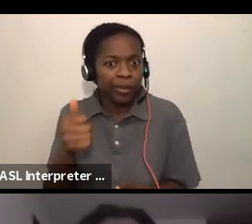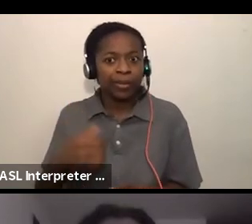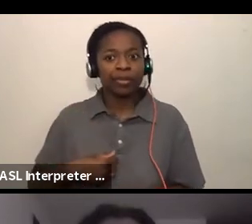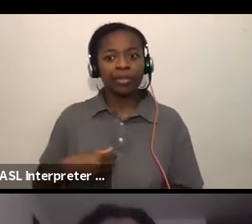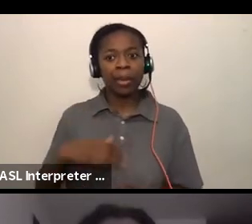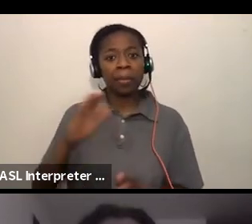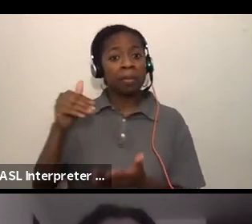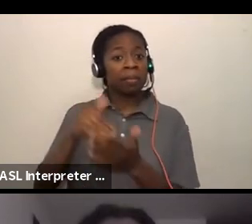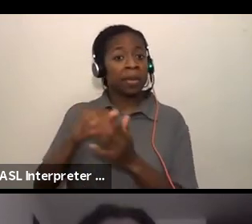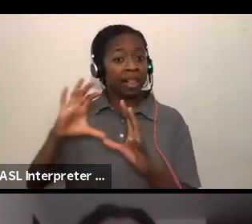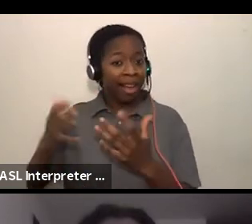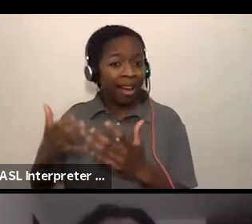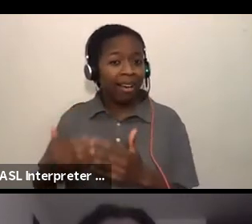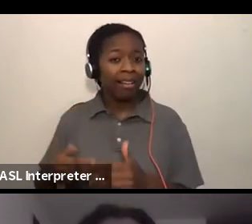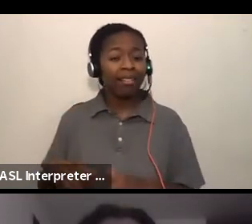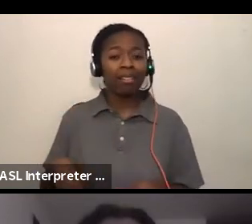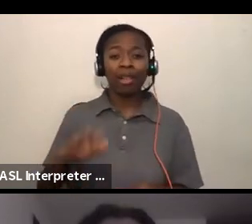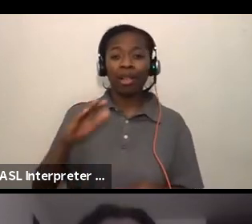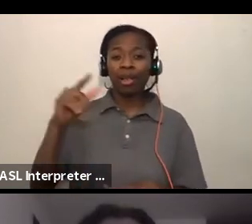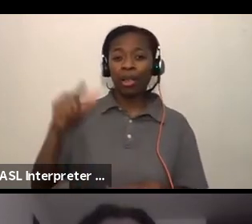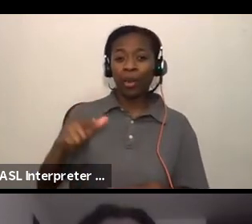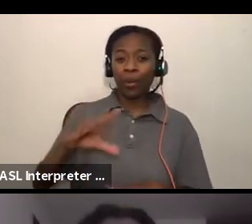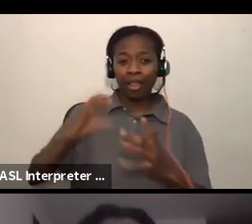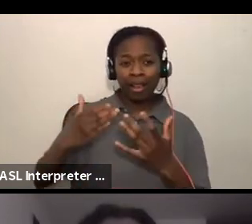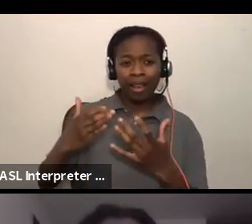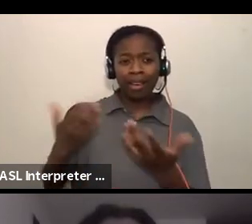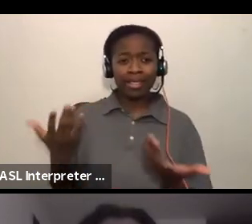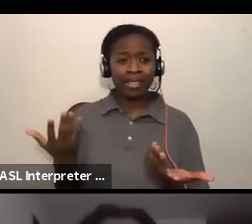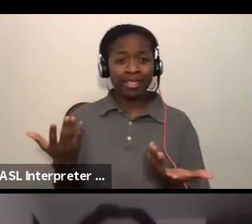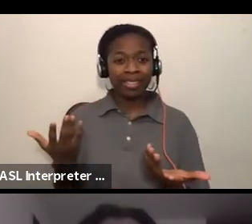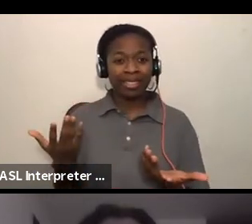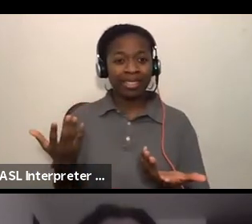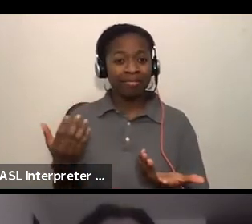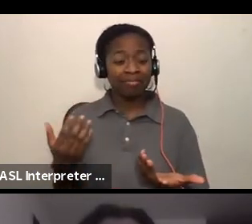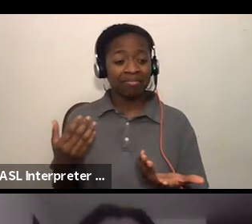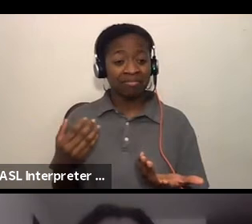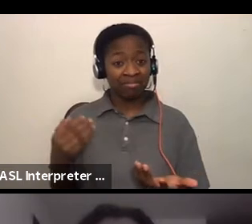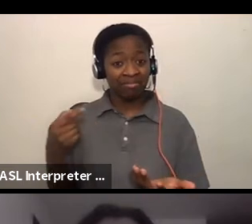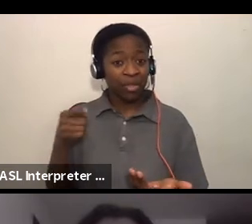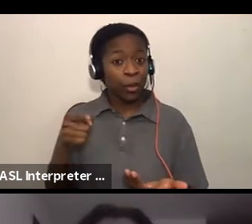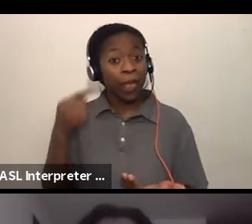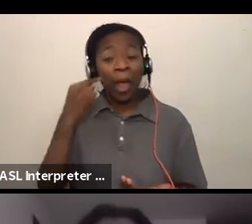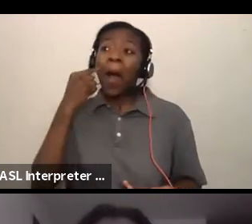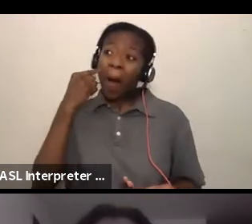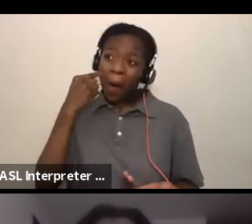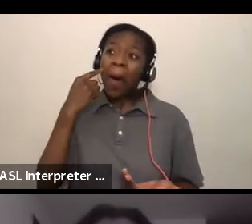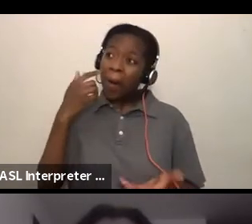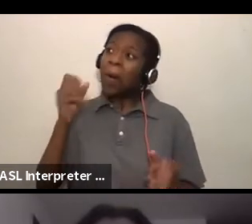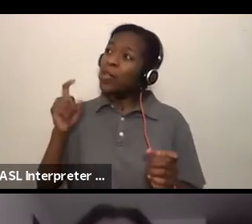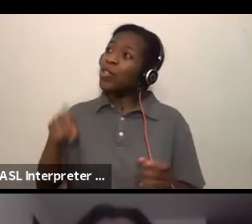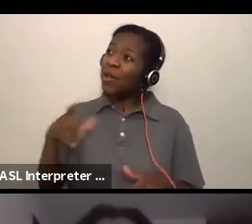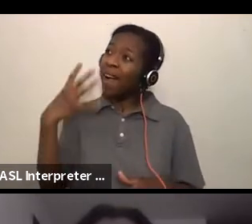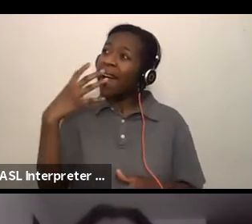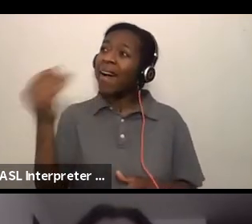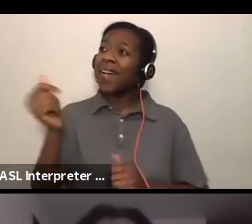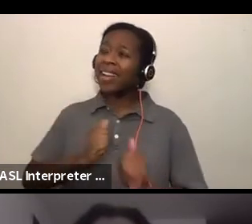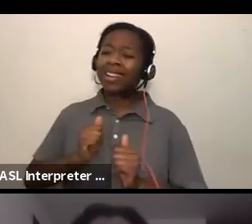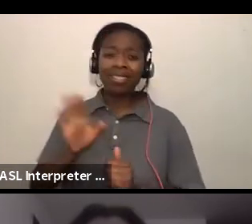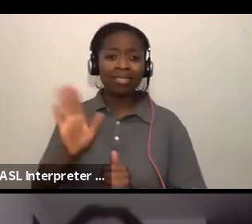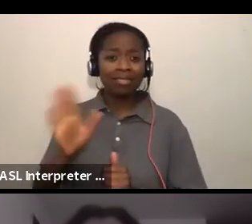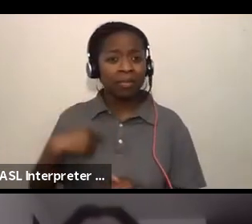mean, I'm not even thinking about theater, man. I'm just thinking about putting, you know, food on the table and paying for rent and raising